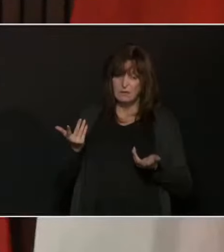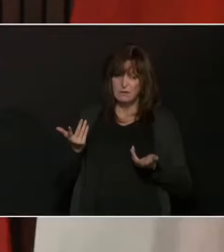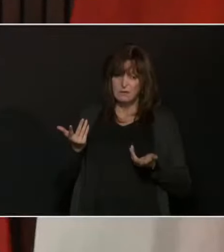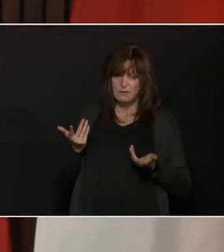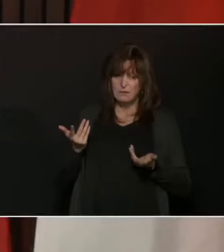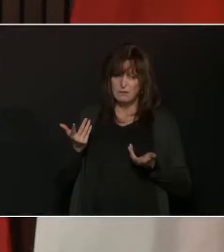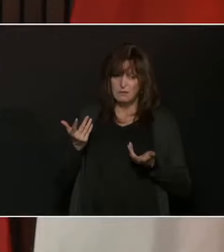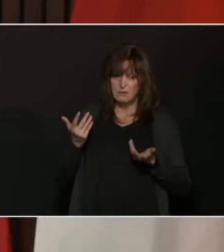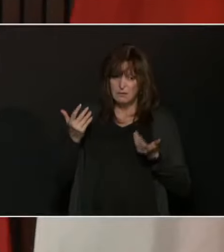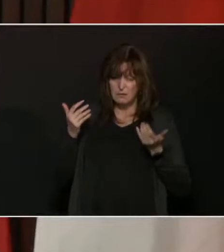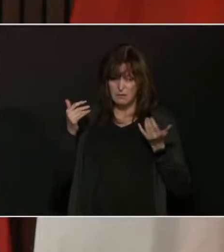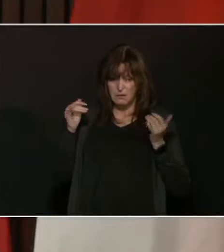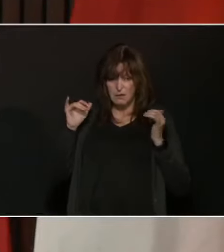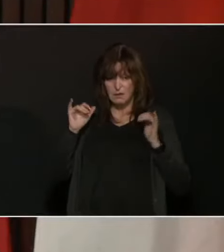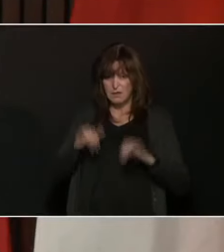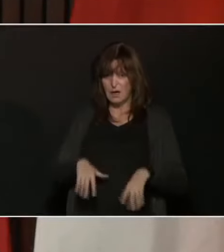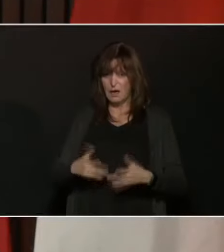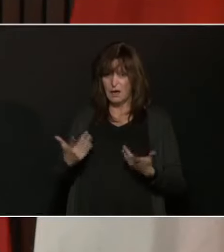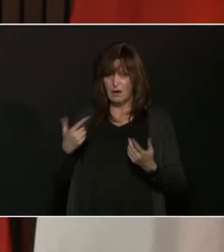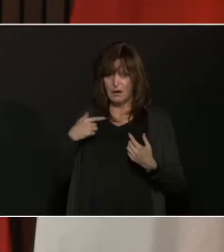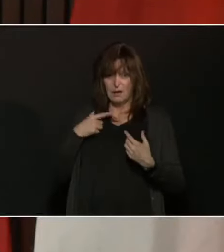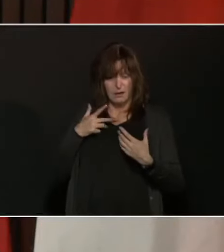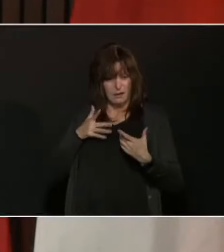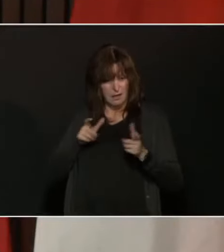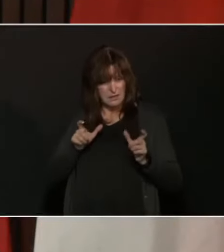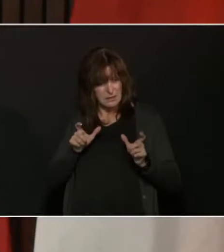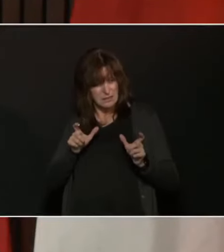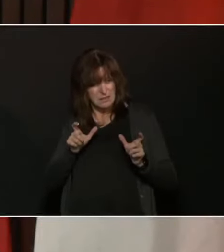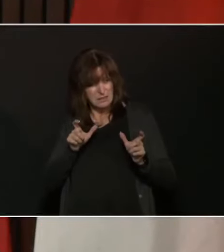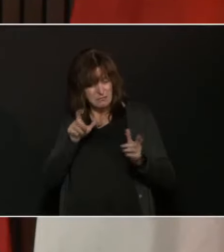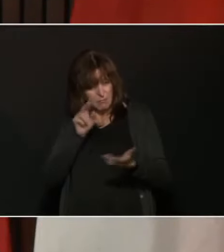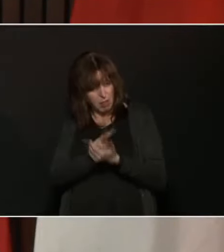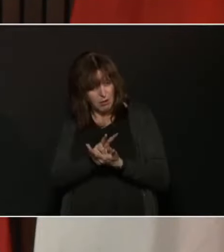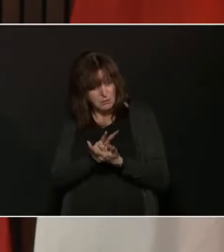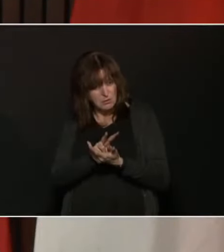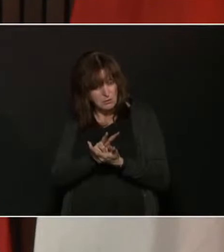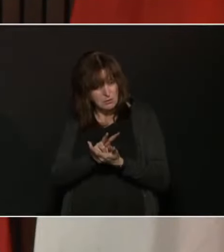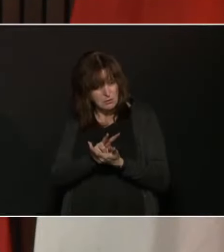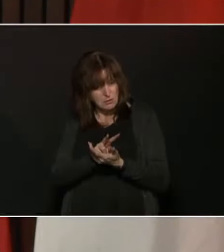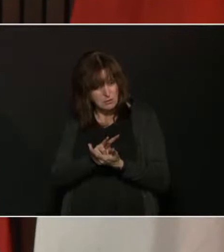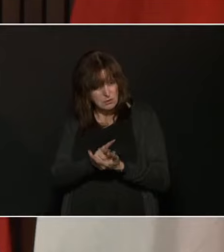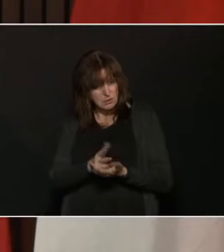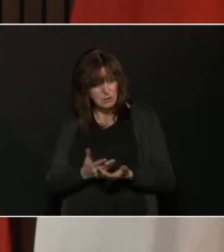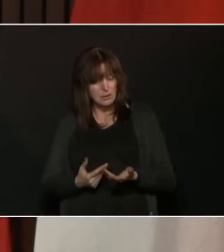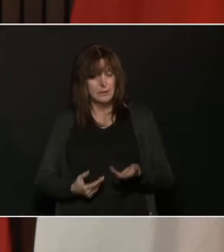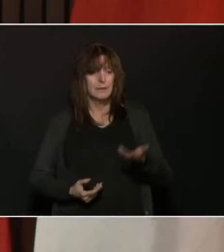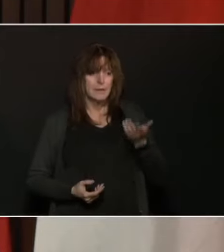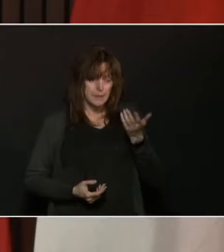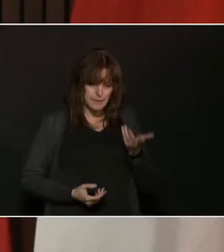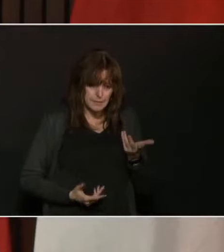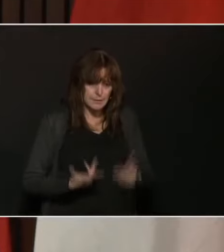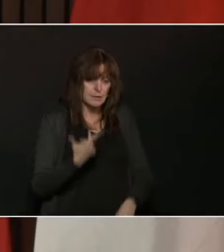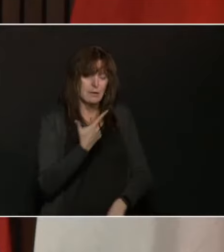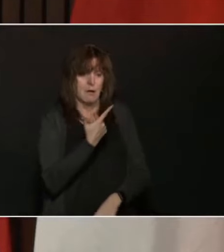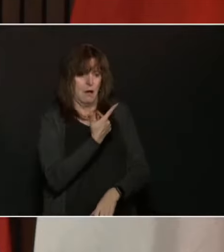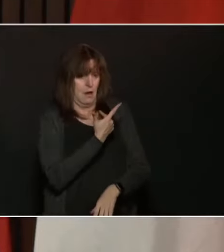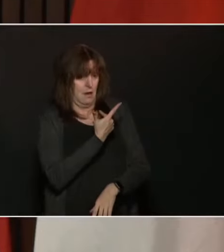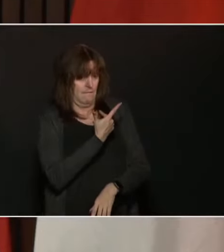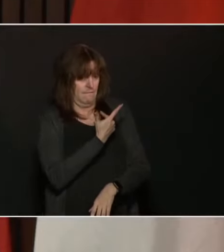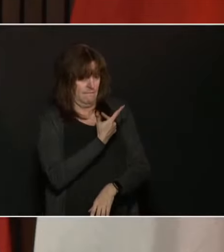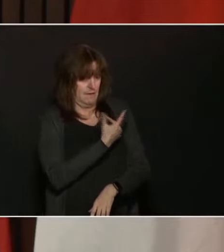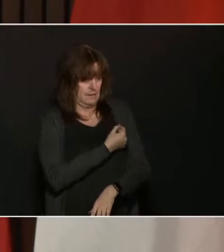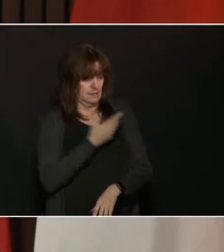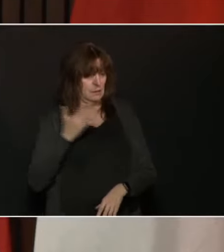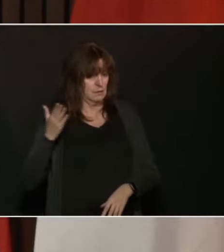So I believe that and Dr. Williams may want to comment on this well, I believe that the vaccines, even as some of the variants start to develop, or as they start to